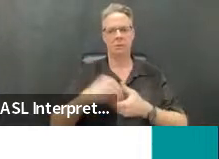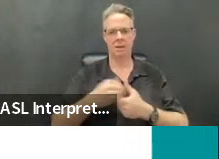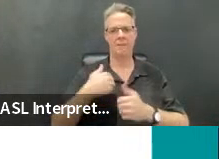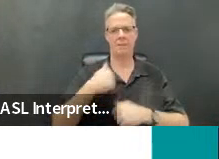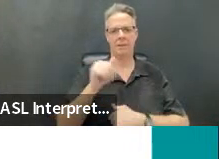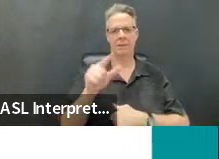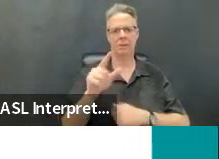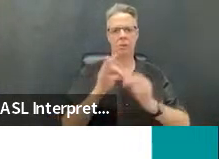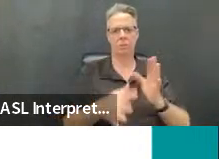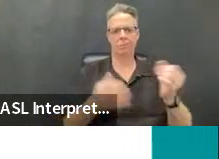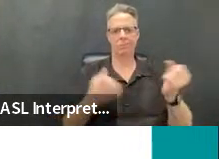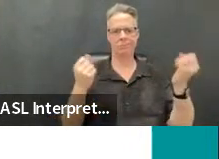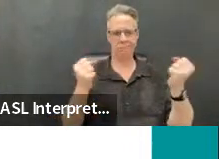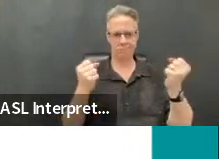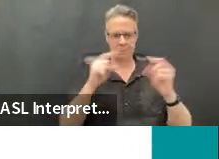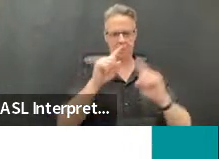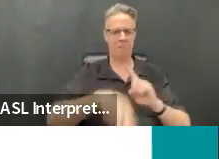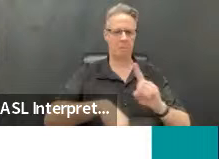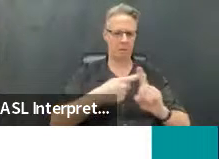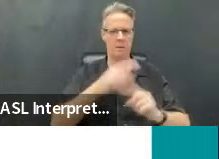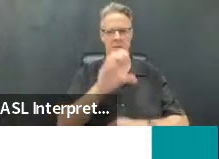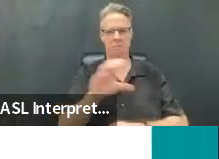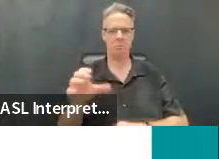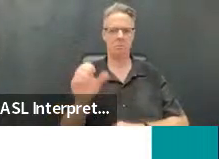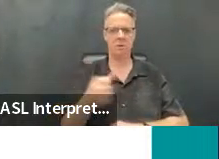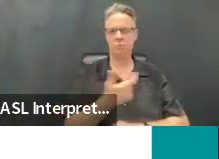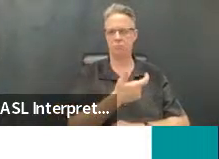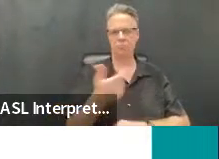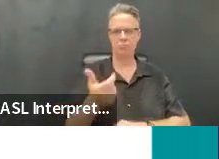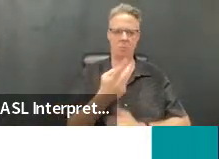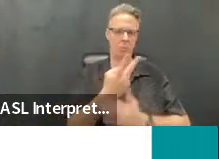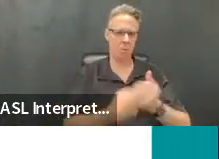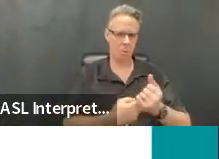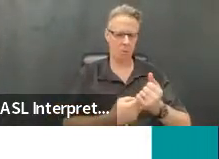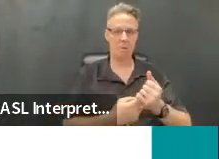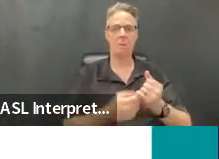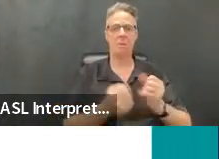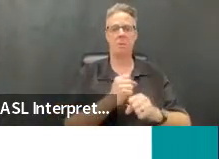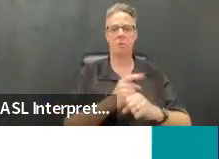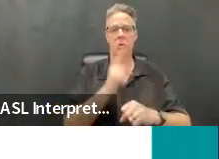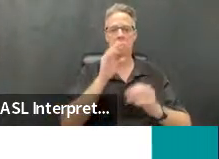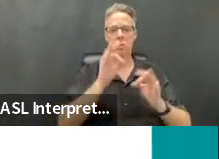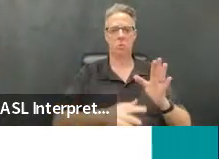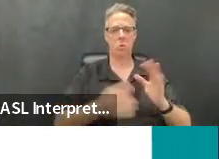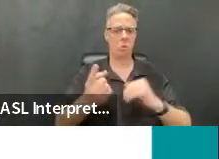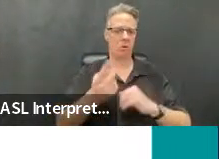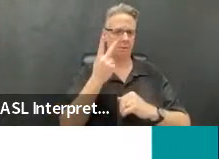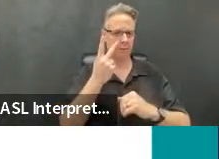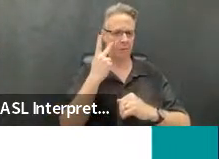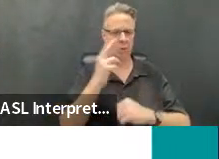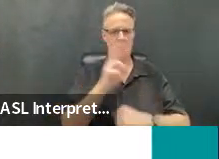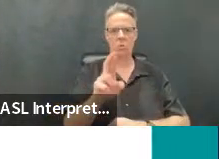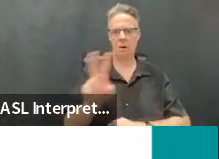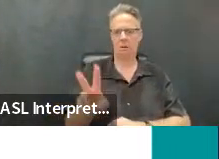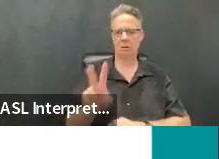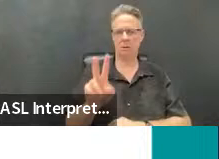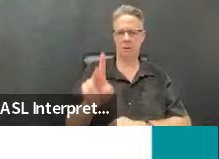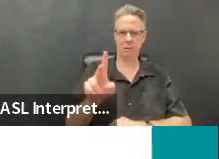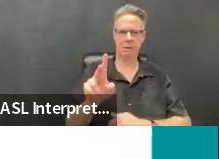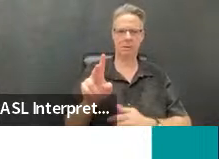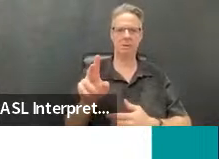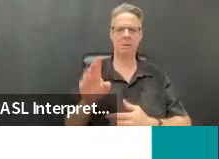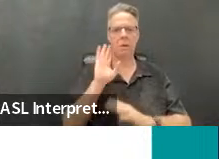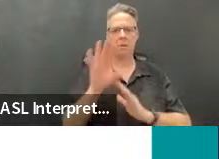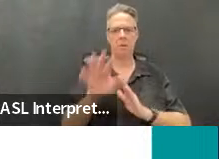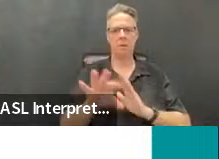ASL interpreter in addition to closed captioning. To make sure the interpreter is always visible, please right-click the video and